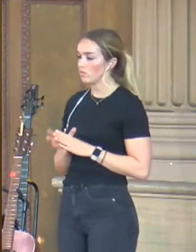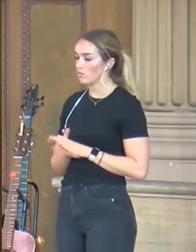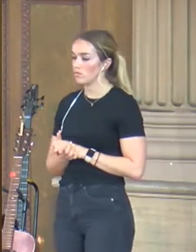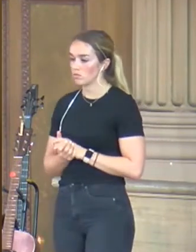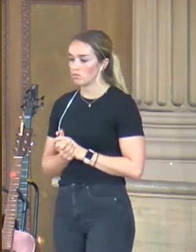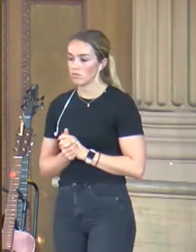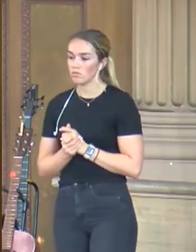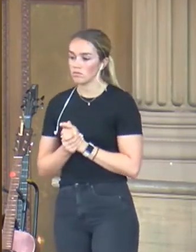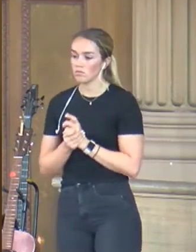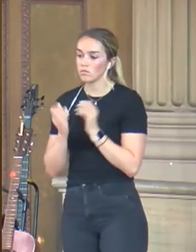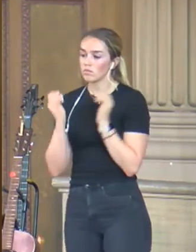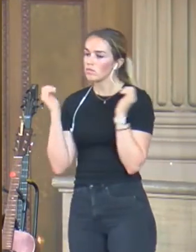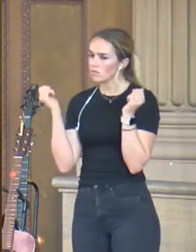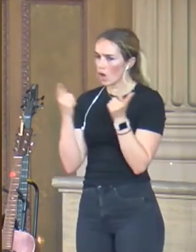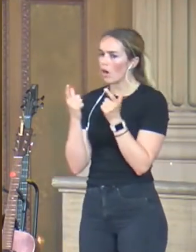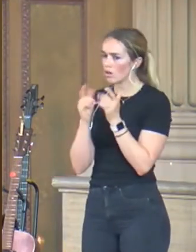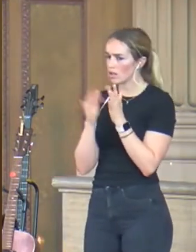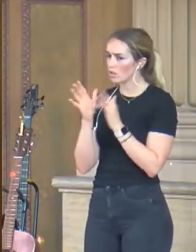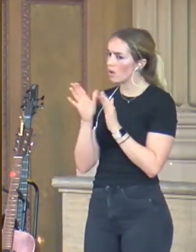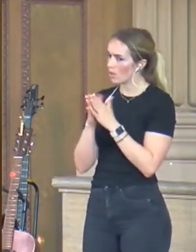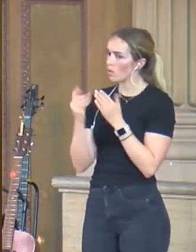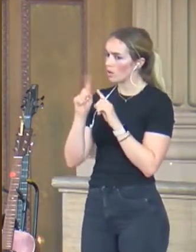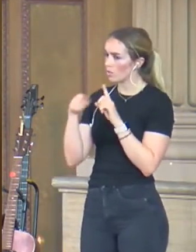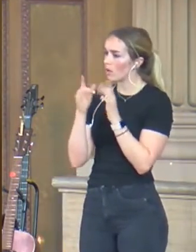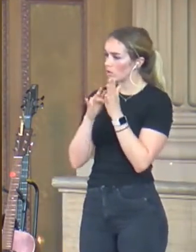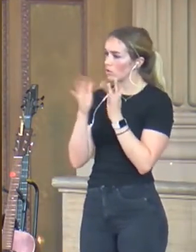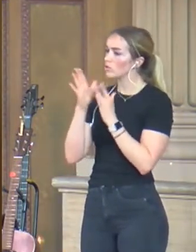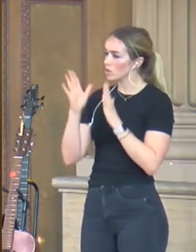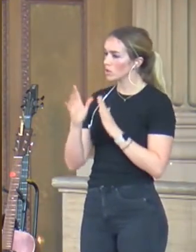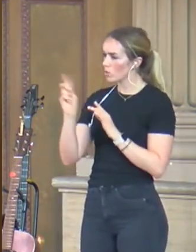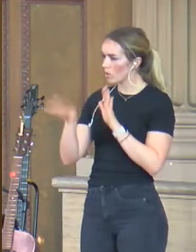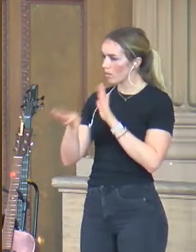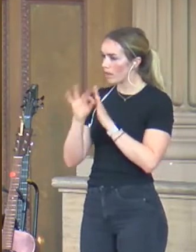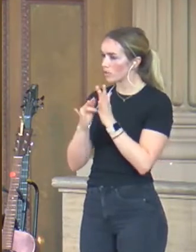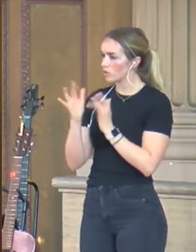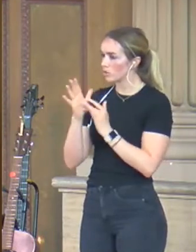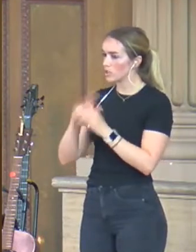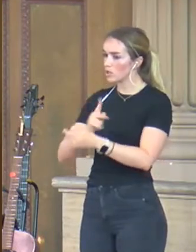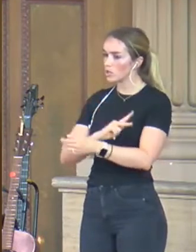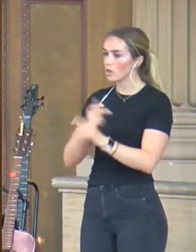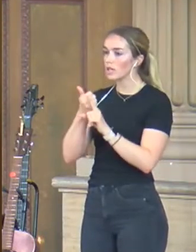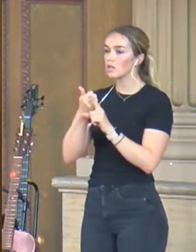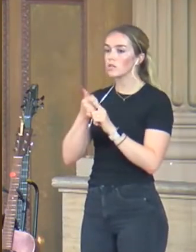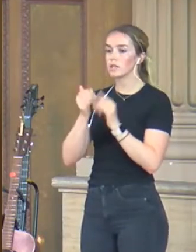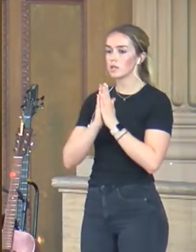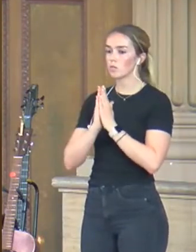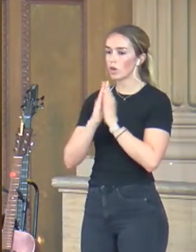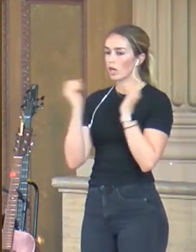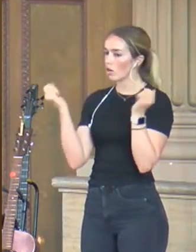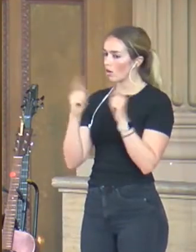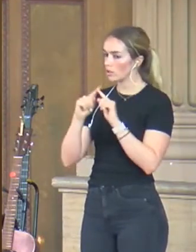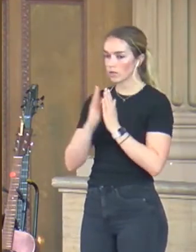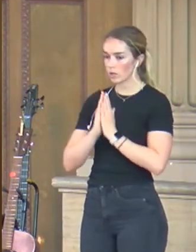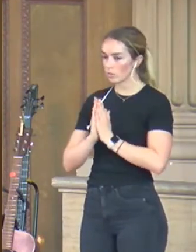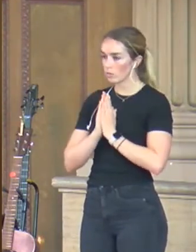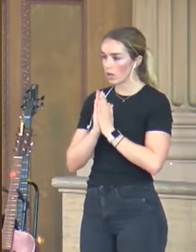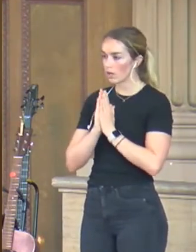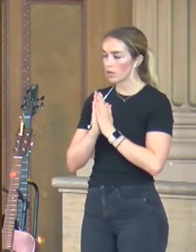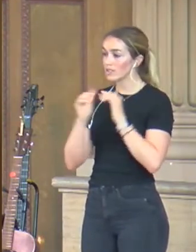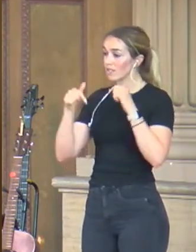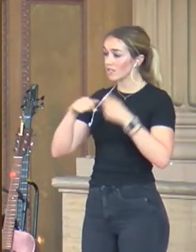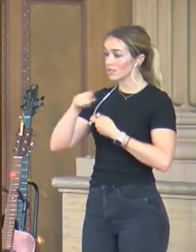Now all the scriptures are about Jesus and if we ask where is Jesus in the psalms, one of the places is he's the one who's praying these things and this